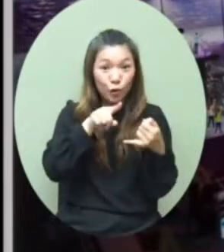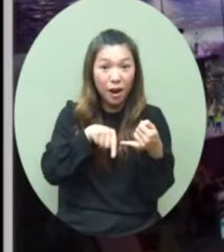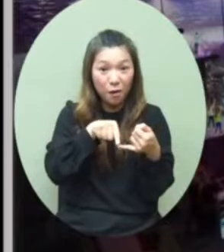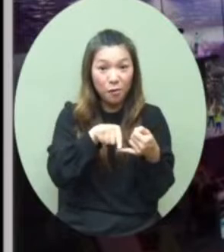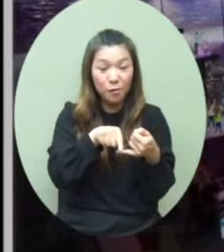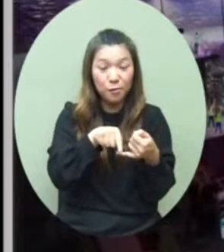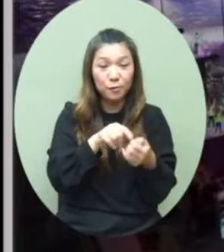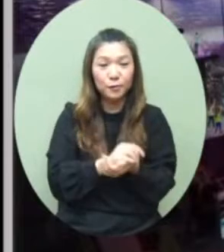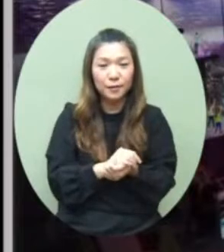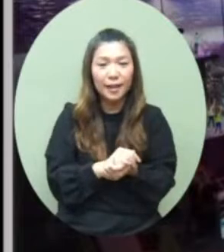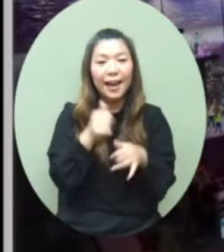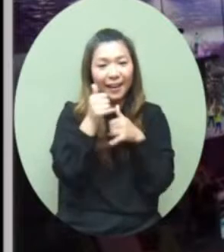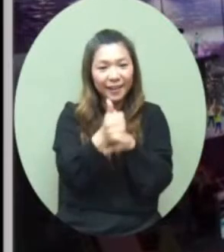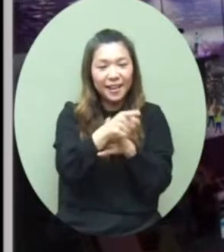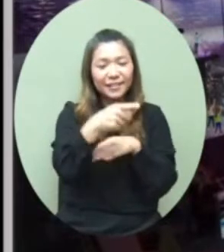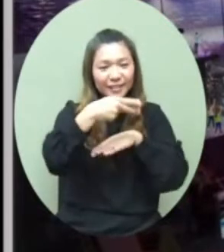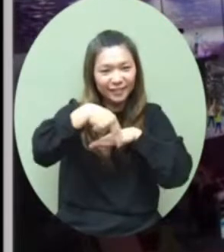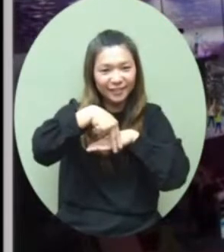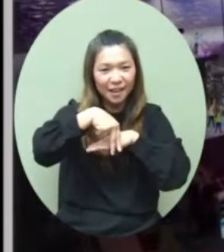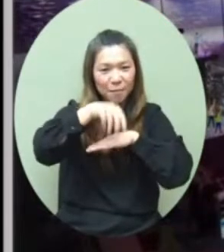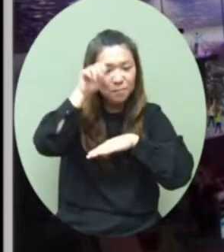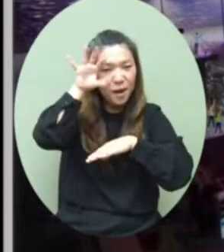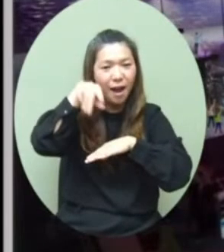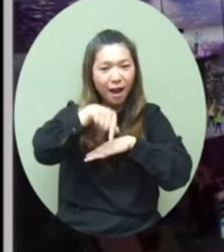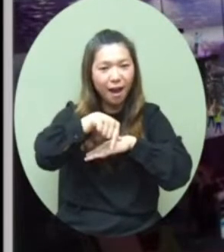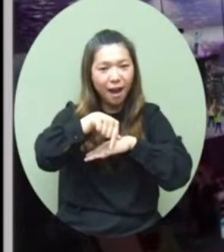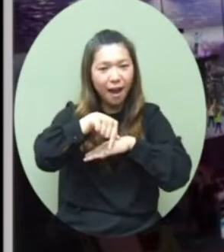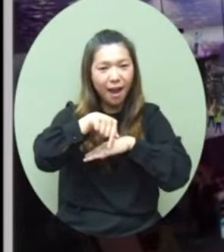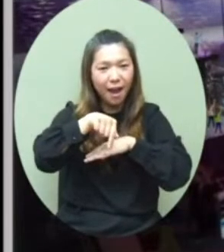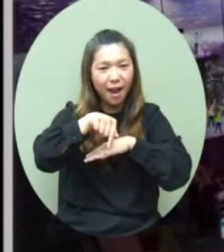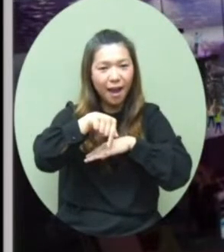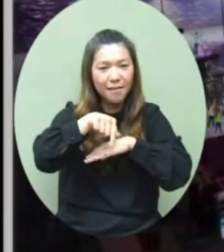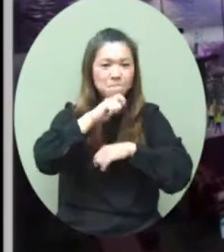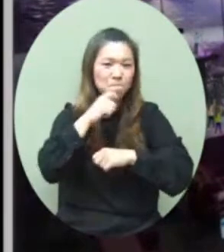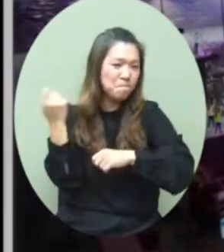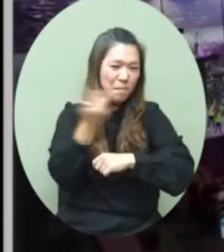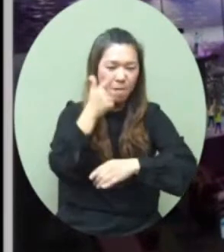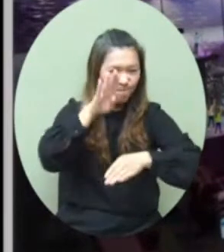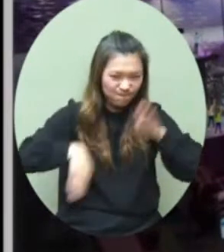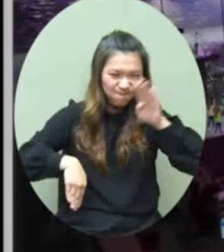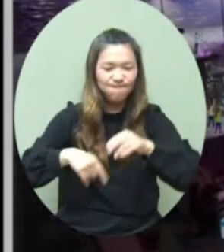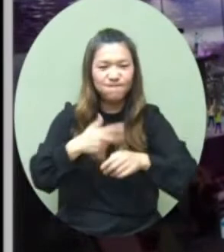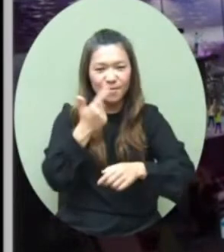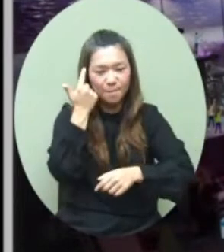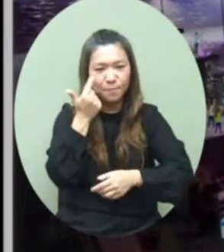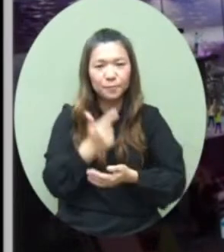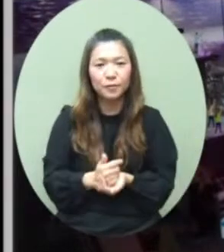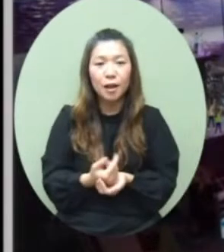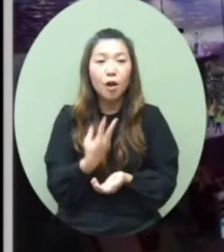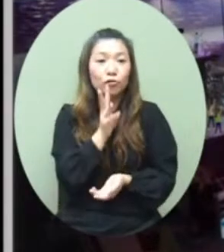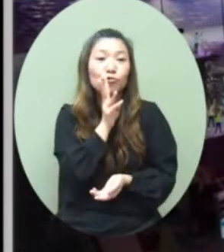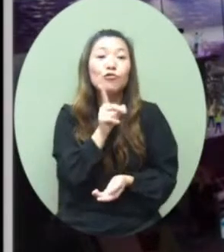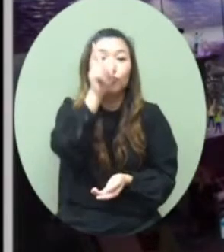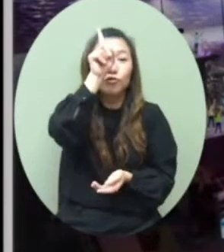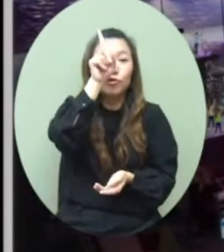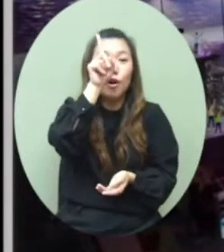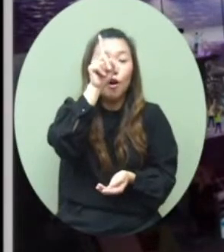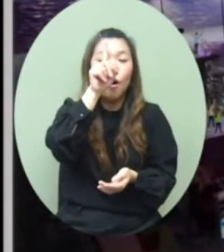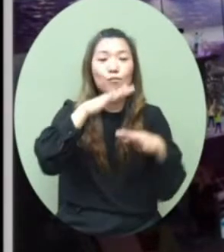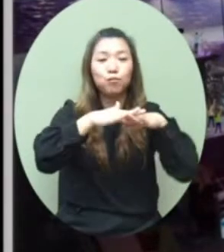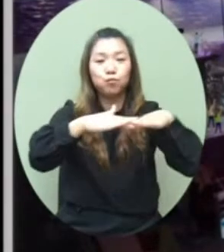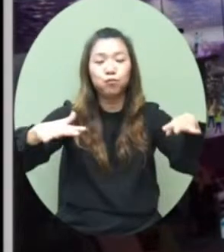These are some artists. Well, these are some artists' impressions. Well,